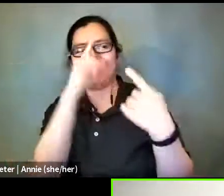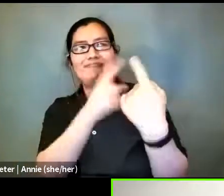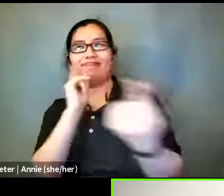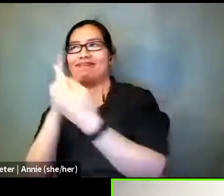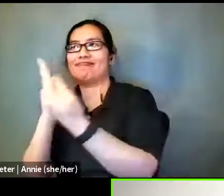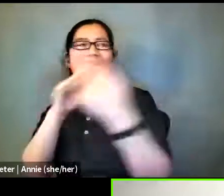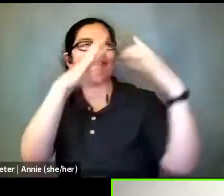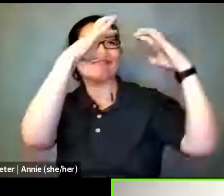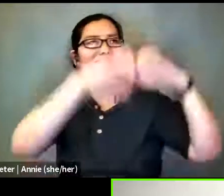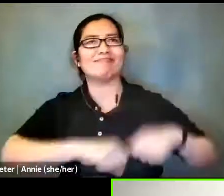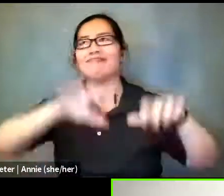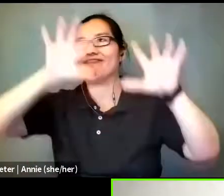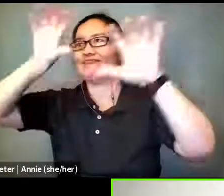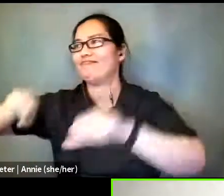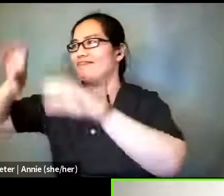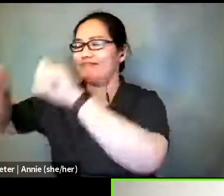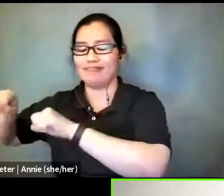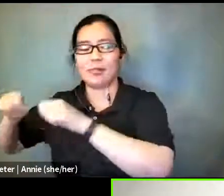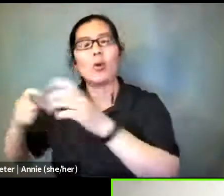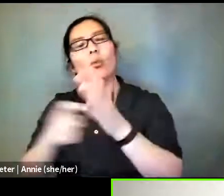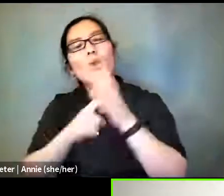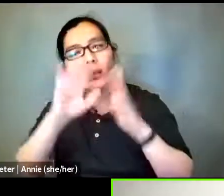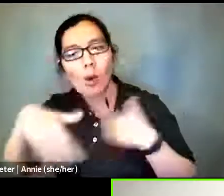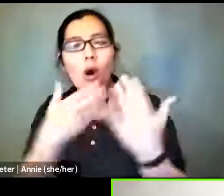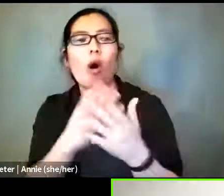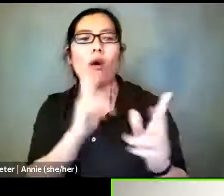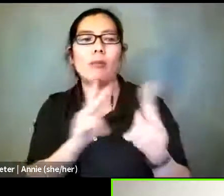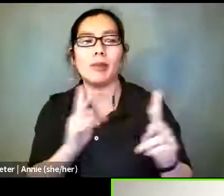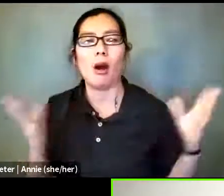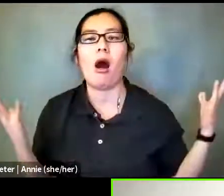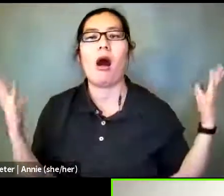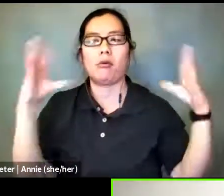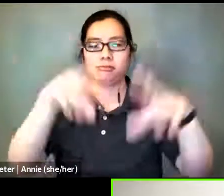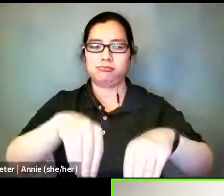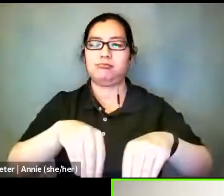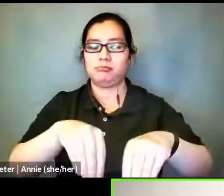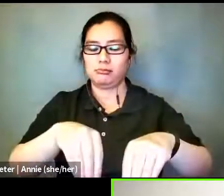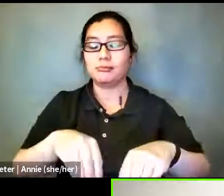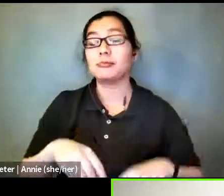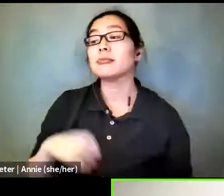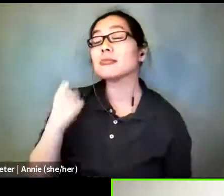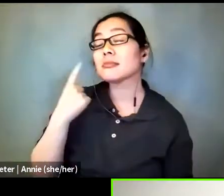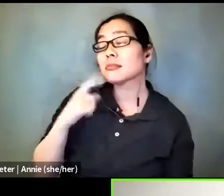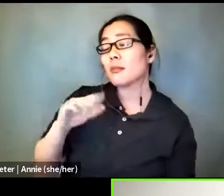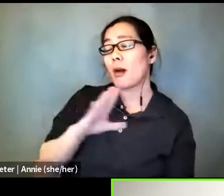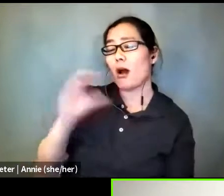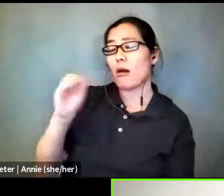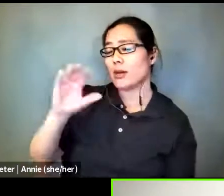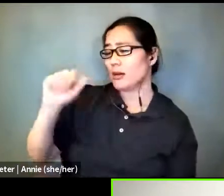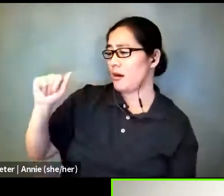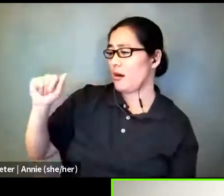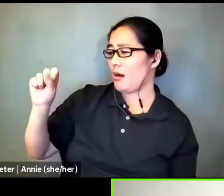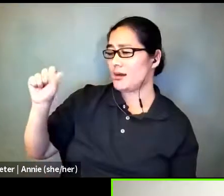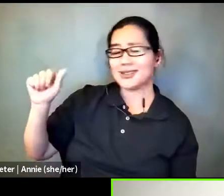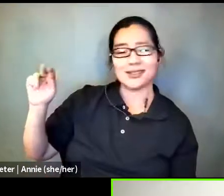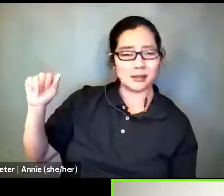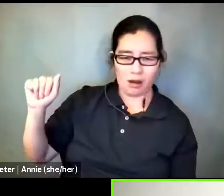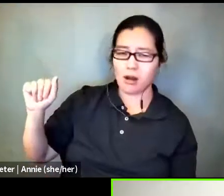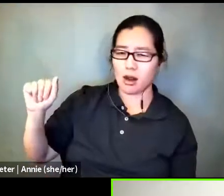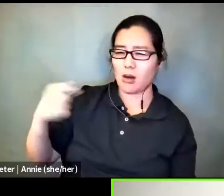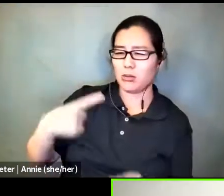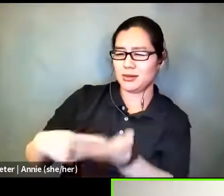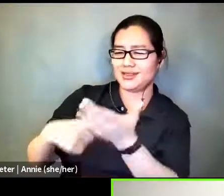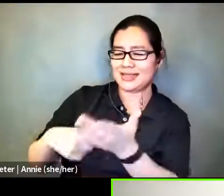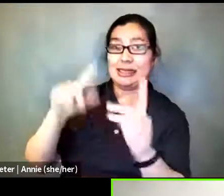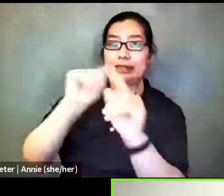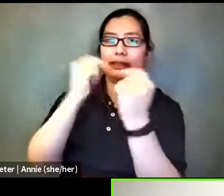It literally requires everyone to do it. I talk a lot at Asana about a team of everyone approach, that this